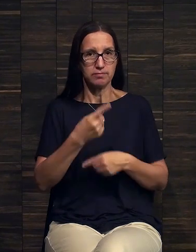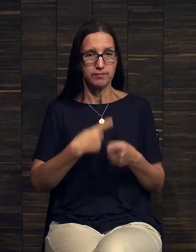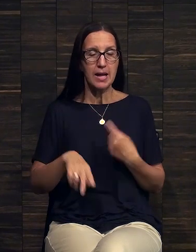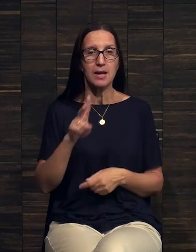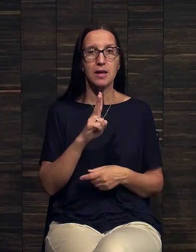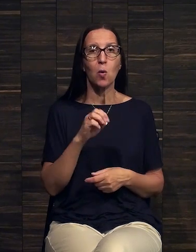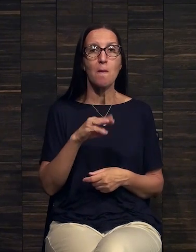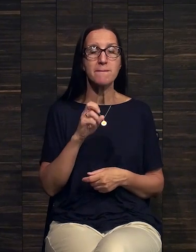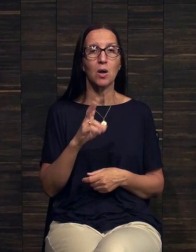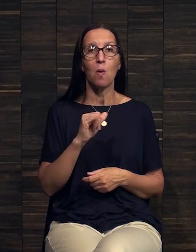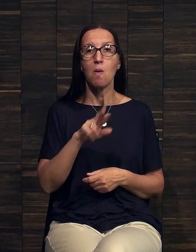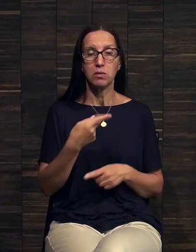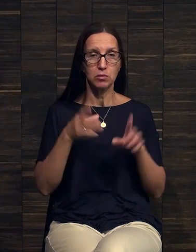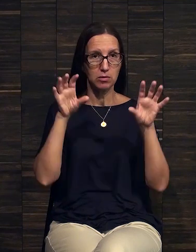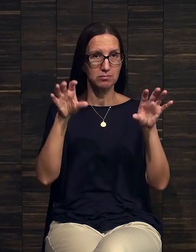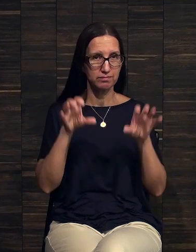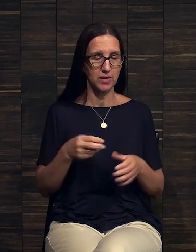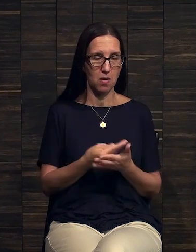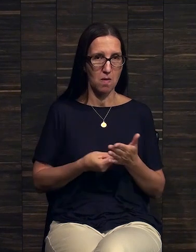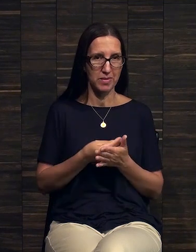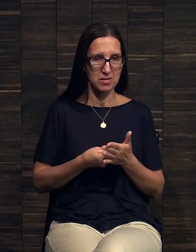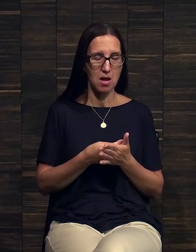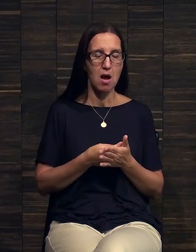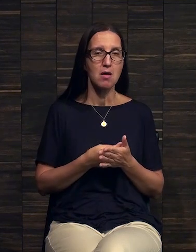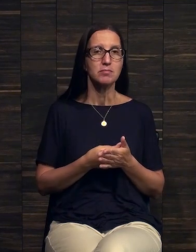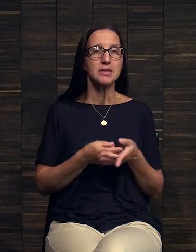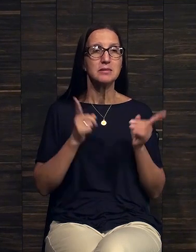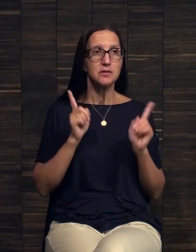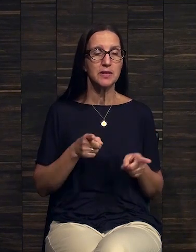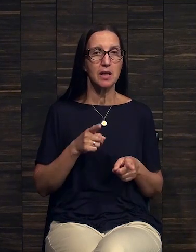became wildly popular again. And the comic code